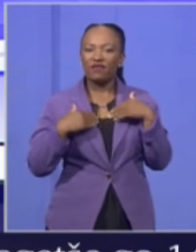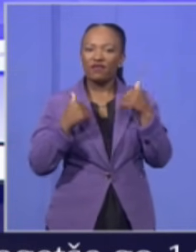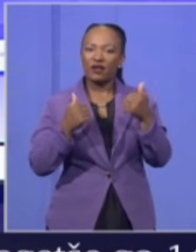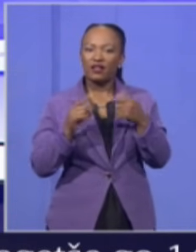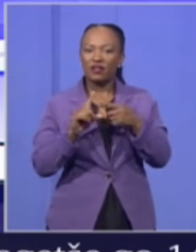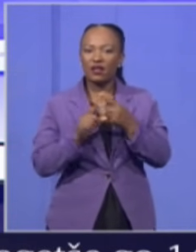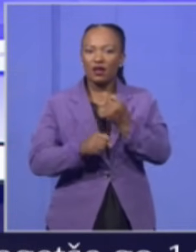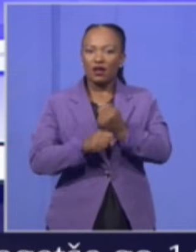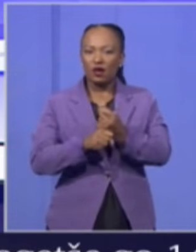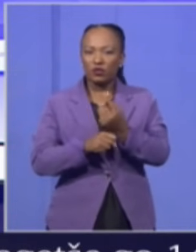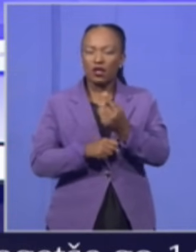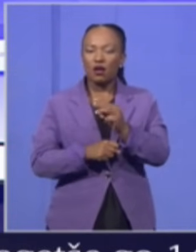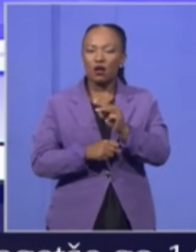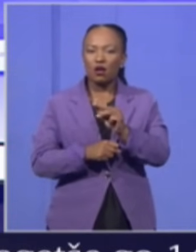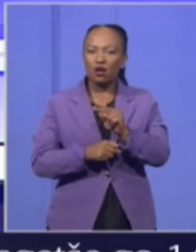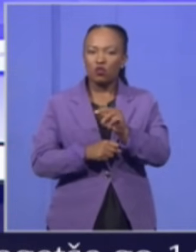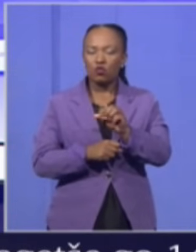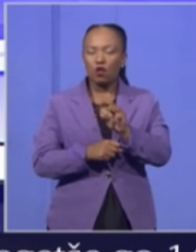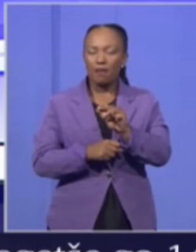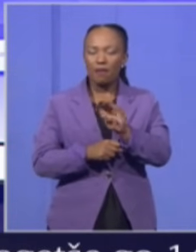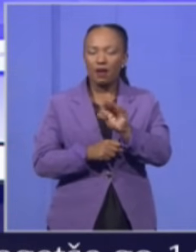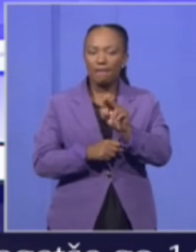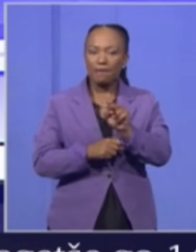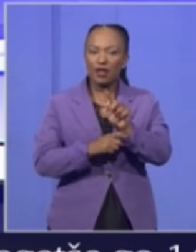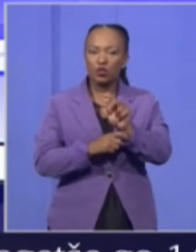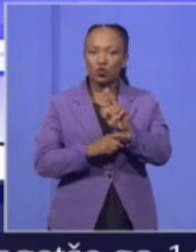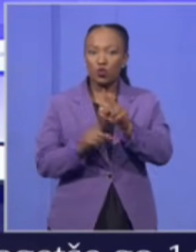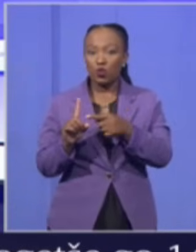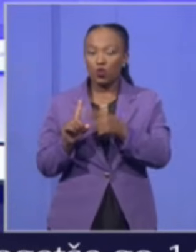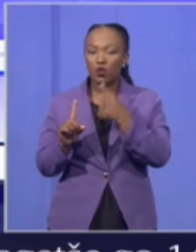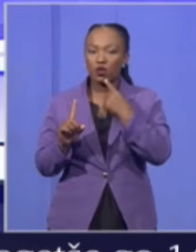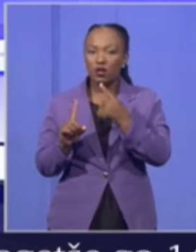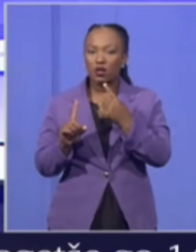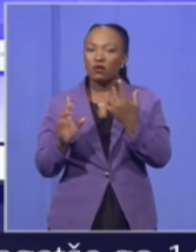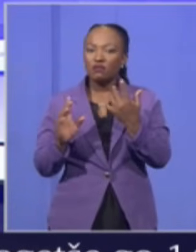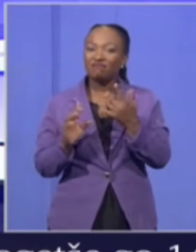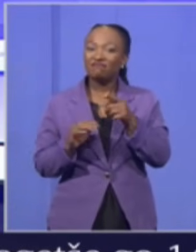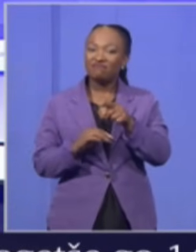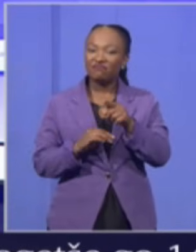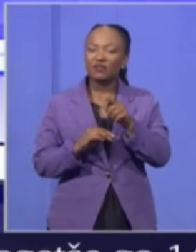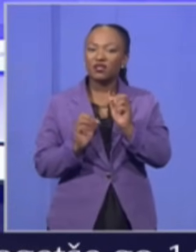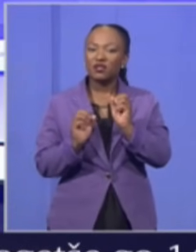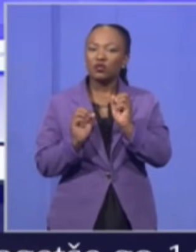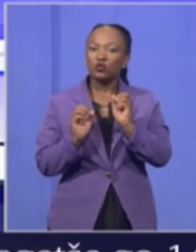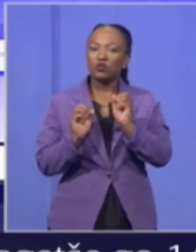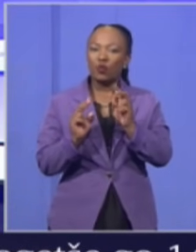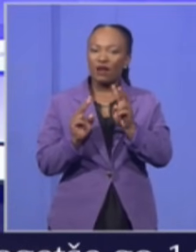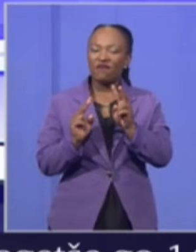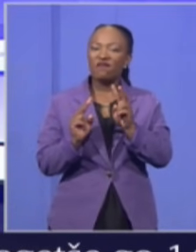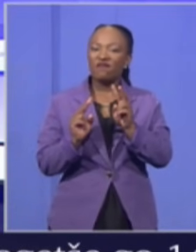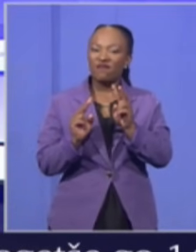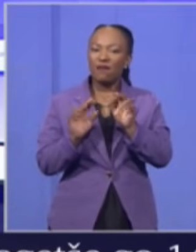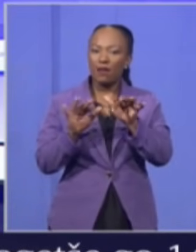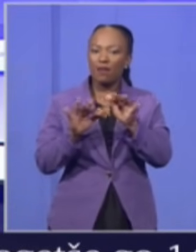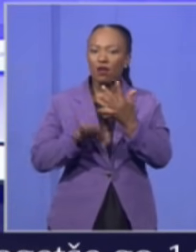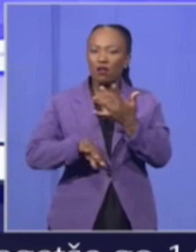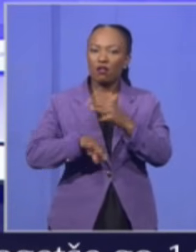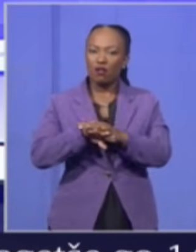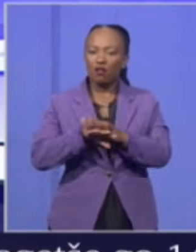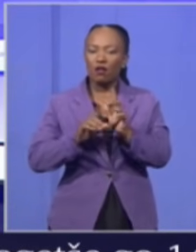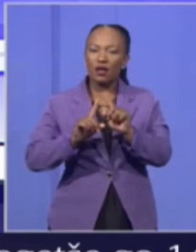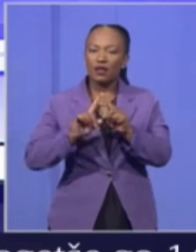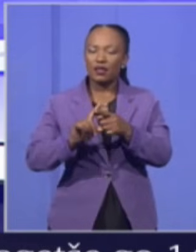Nkomoralo Hoko. Dipalopalo go tša kgorong ya gabo di laetša ge le batho ba 12 bao ba hlokofaletšego lesemetseng lefelong la kotsi mmileng